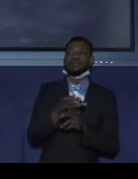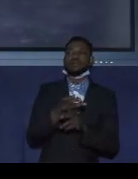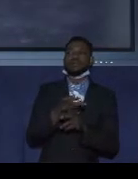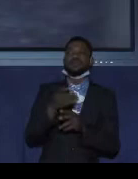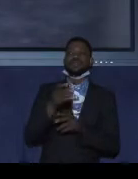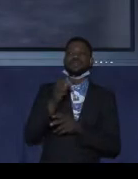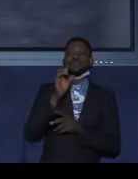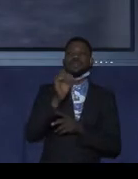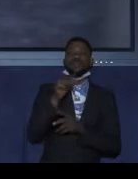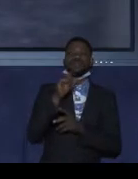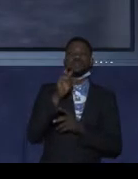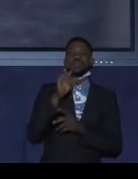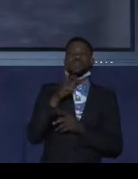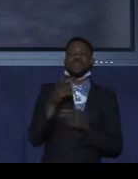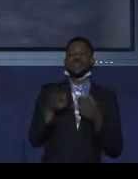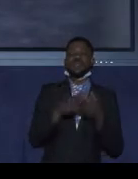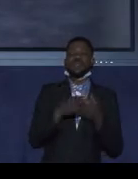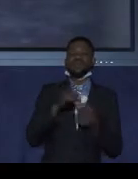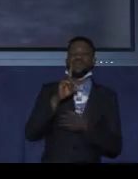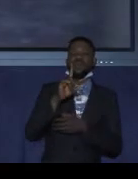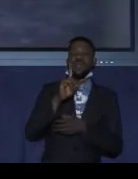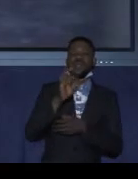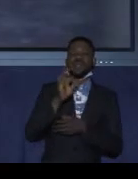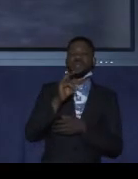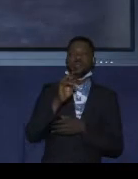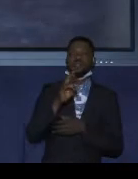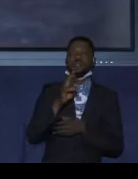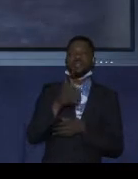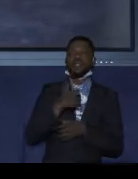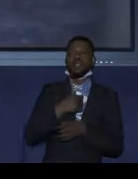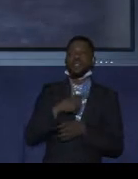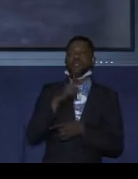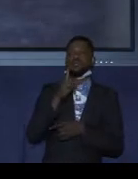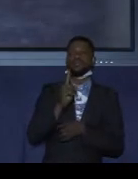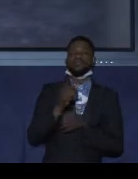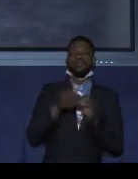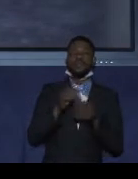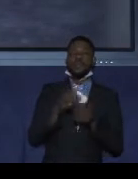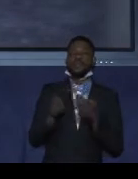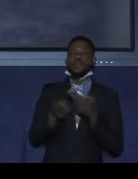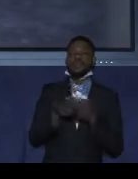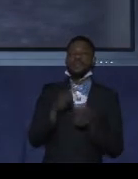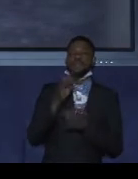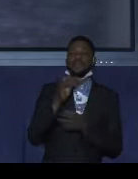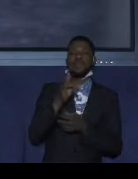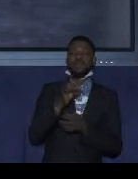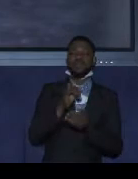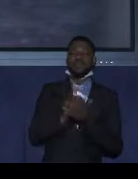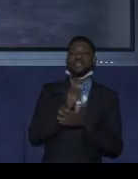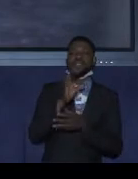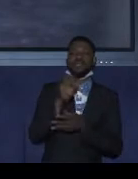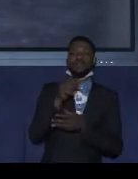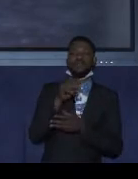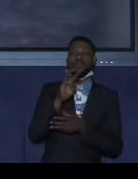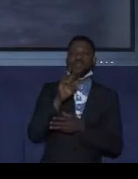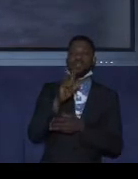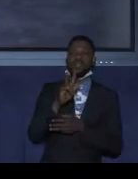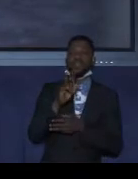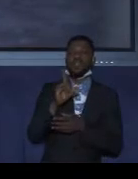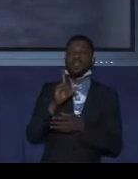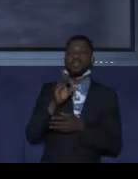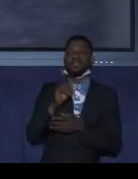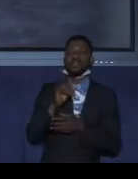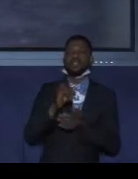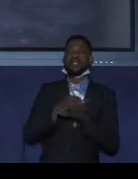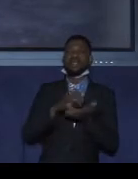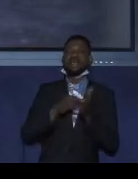This gives me 0.23, then times 1 liter. 0.23 times 1, any number multiplied by 1 will give us the number. That's 0.23 liters. And what that